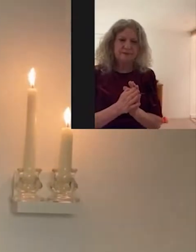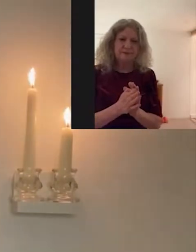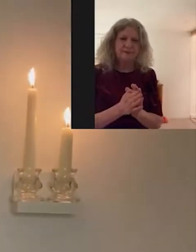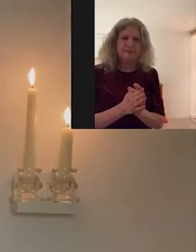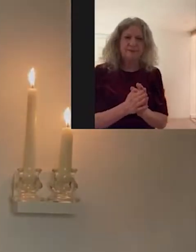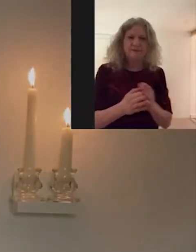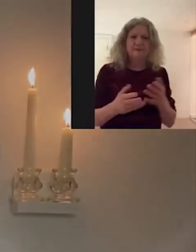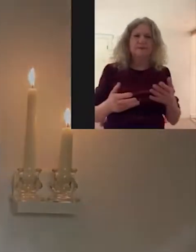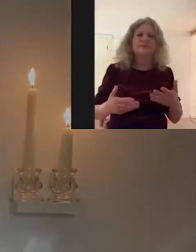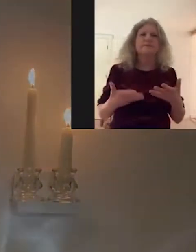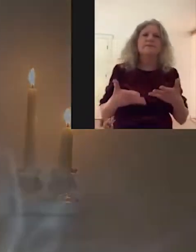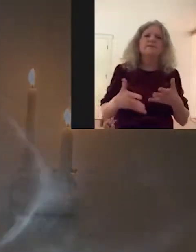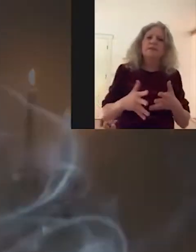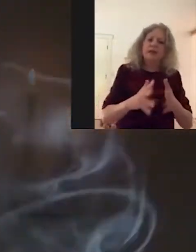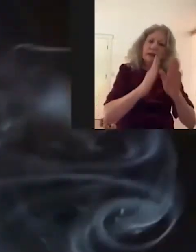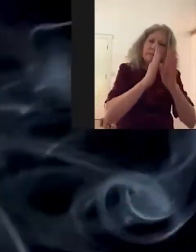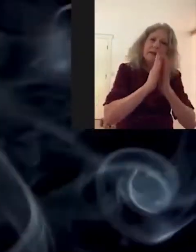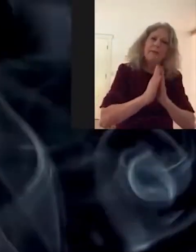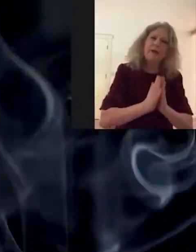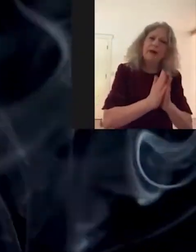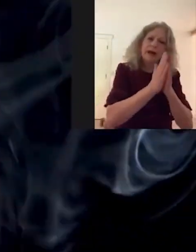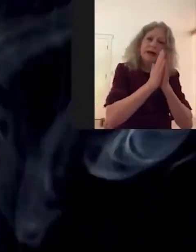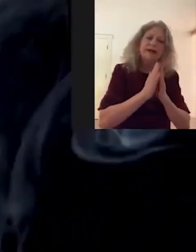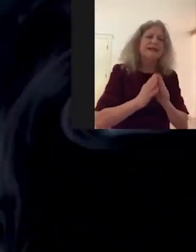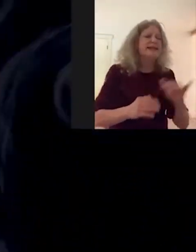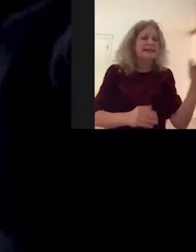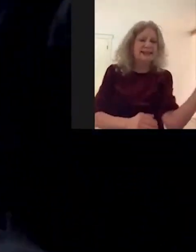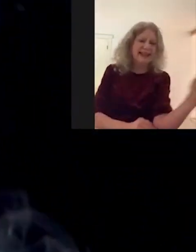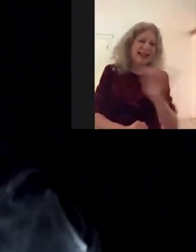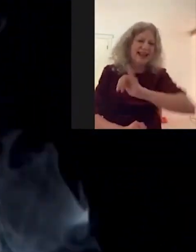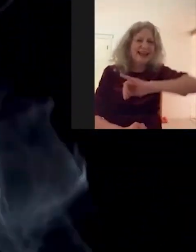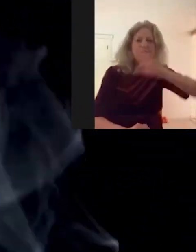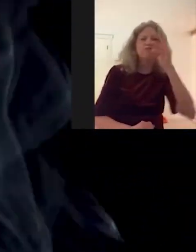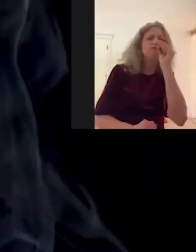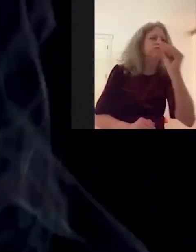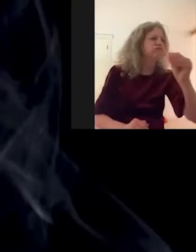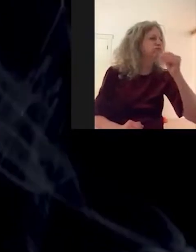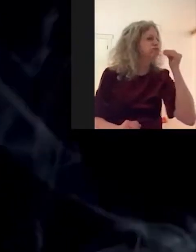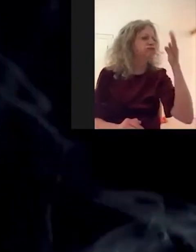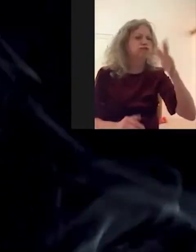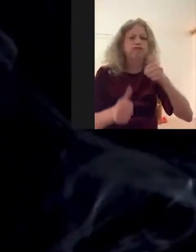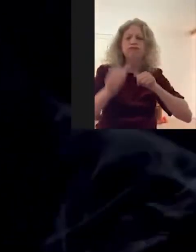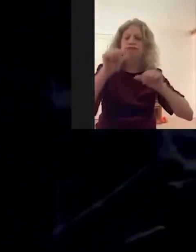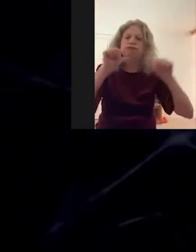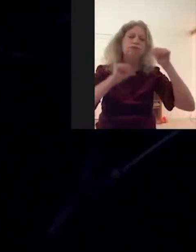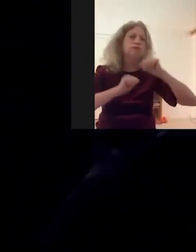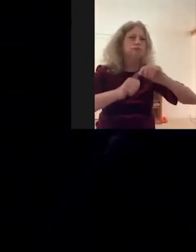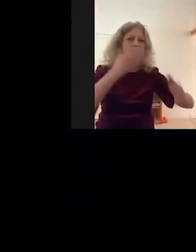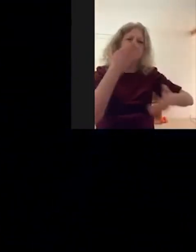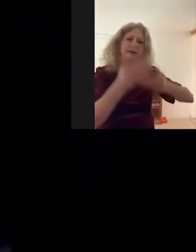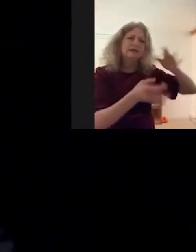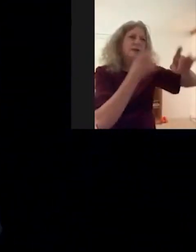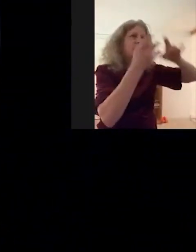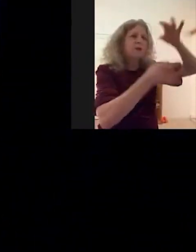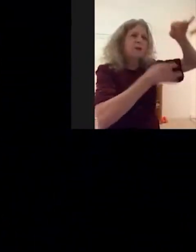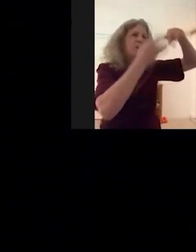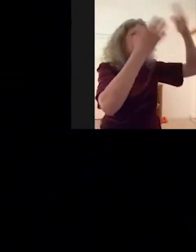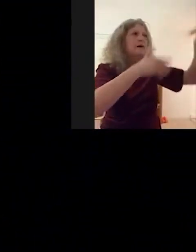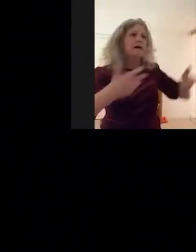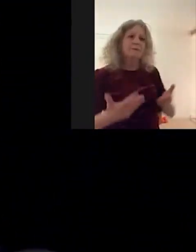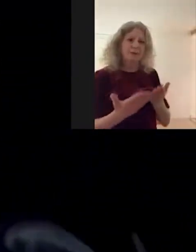let my prayer like incense before you, the lifting up of